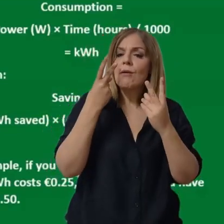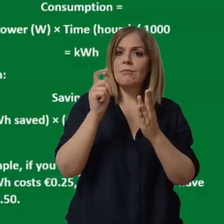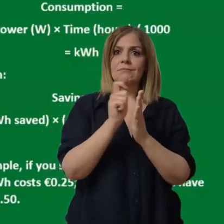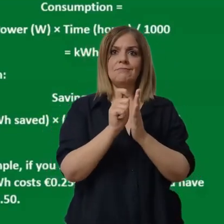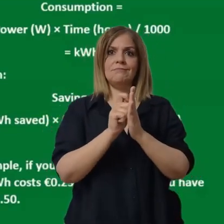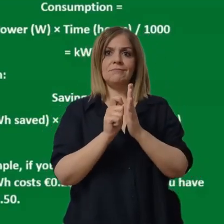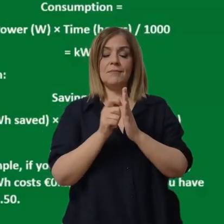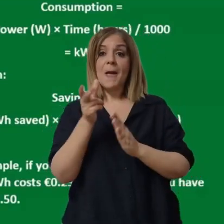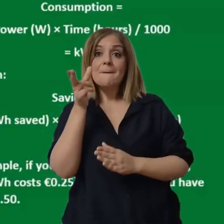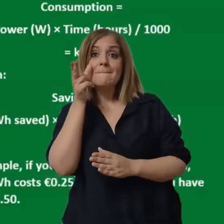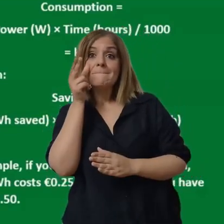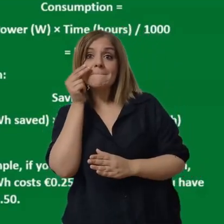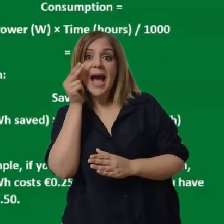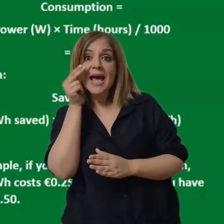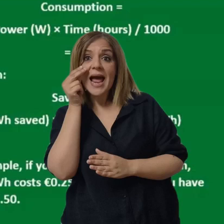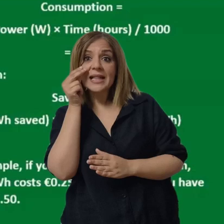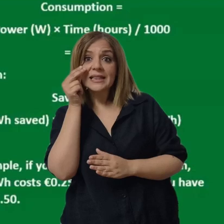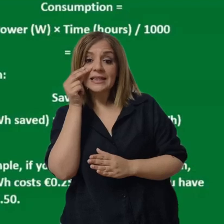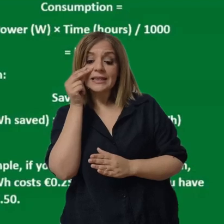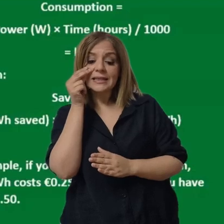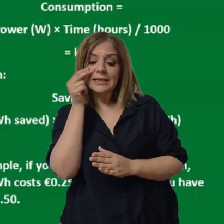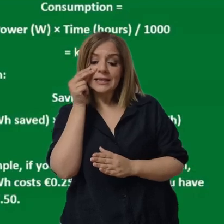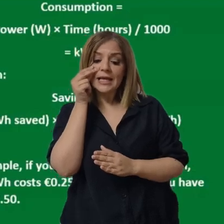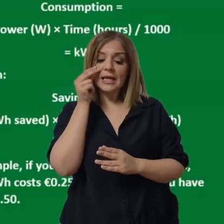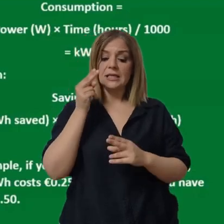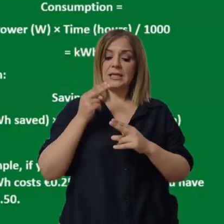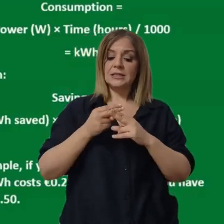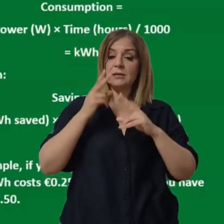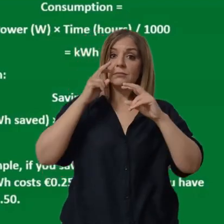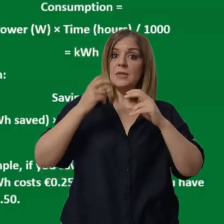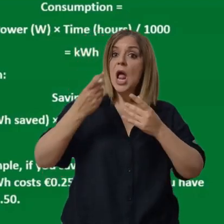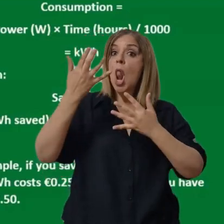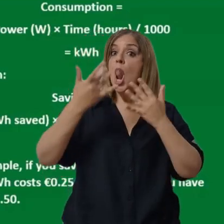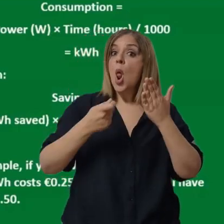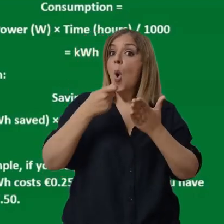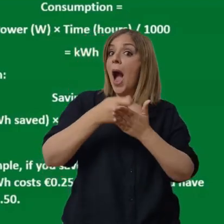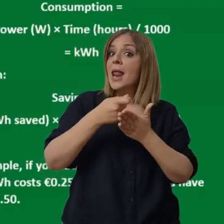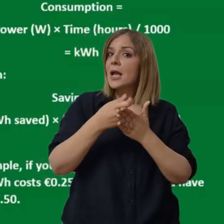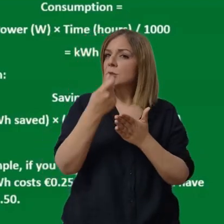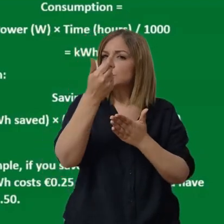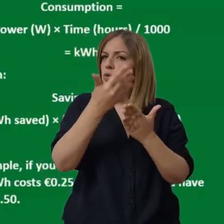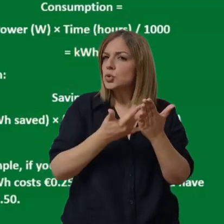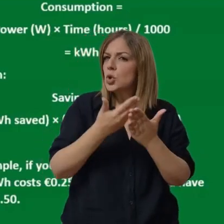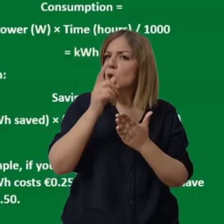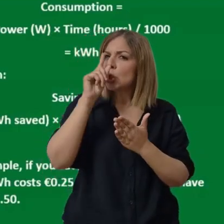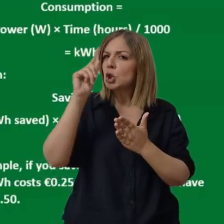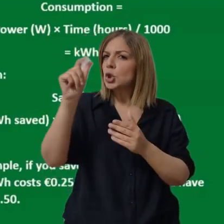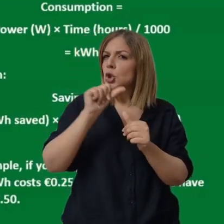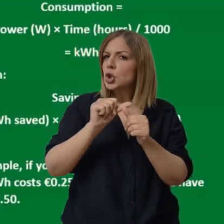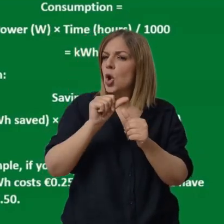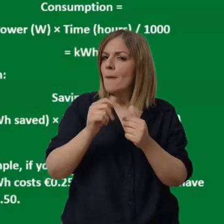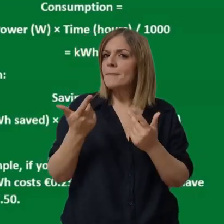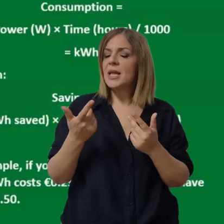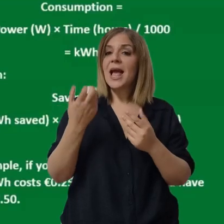to observe it, we can check energy bills, but we can also have